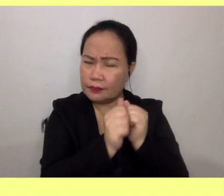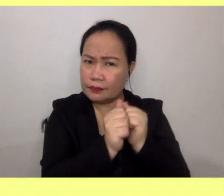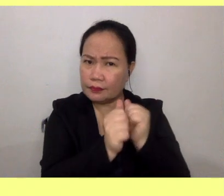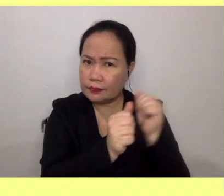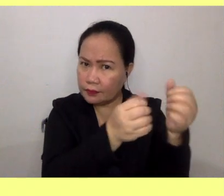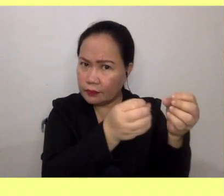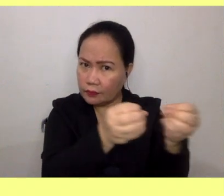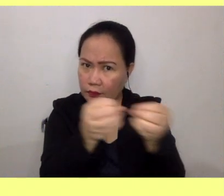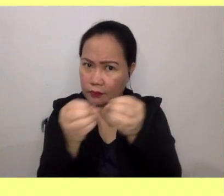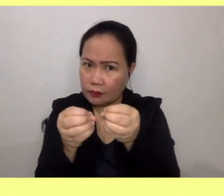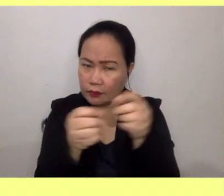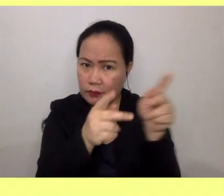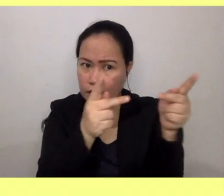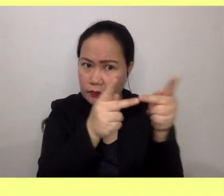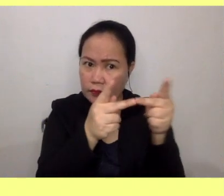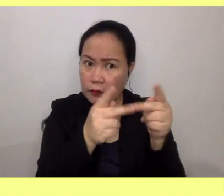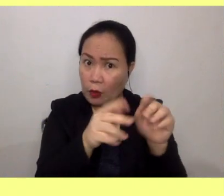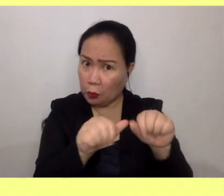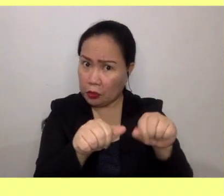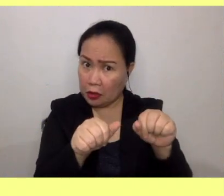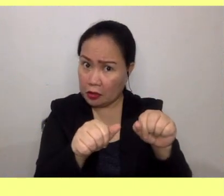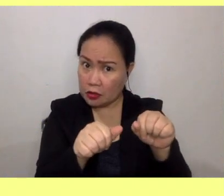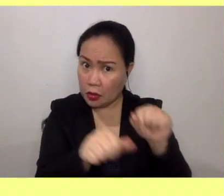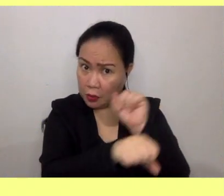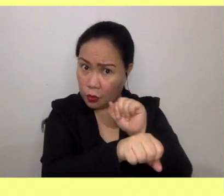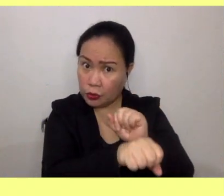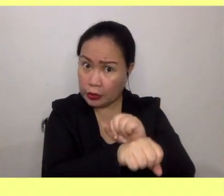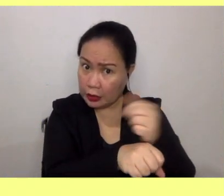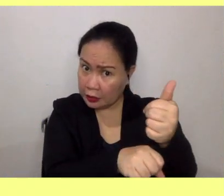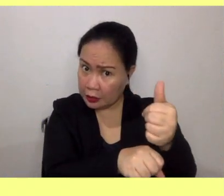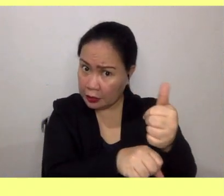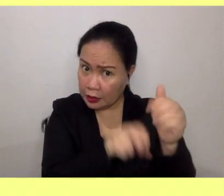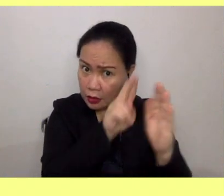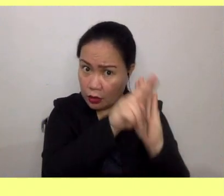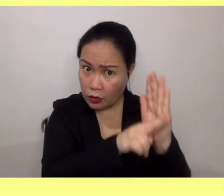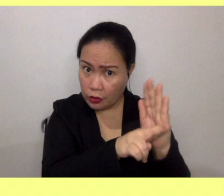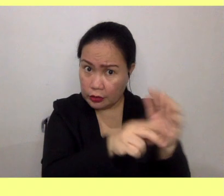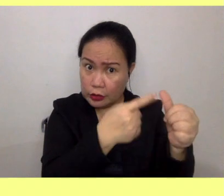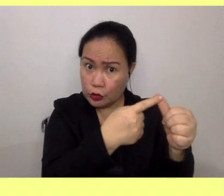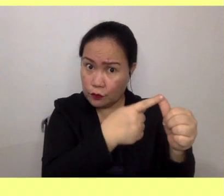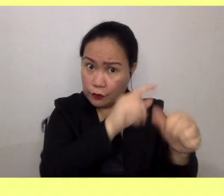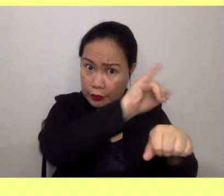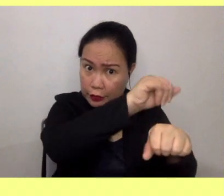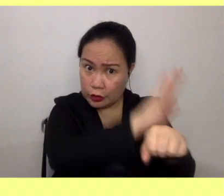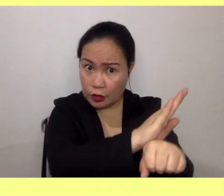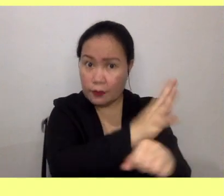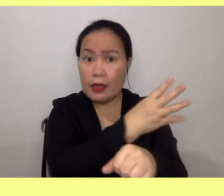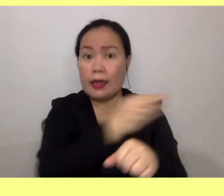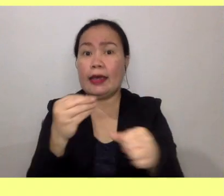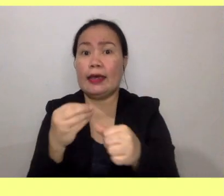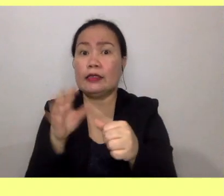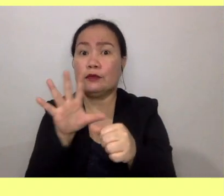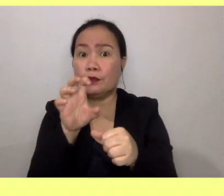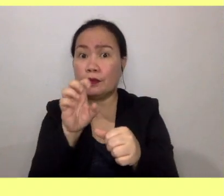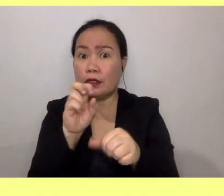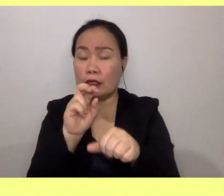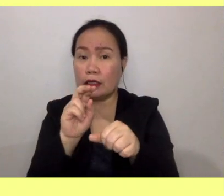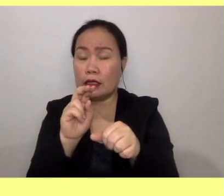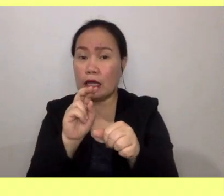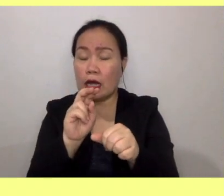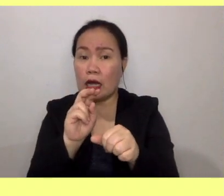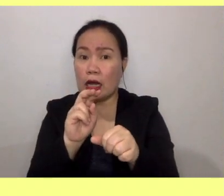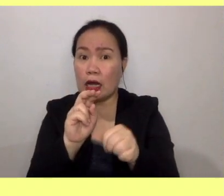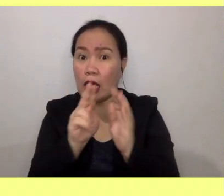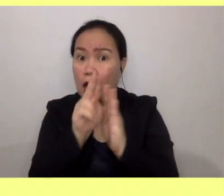sabihin, pwede kaya siyang magtrabaho ng 10 hours doon sa kanyang first job at 15 hours sa